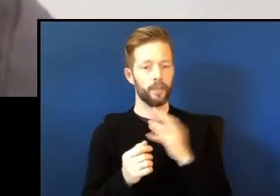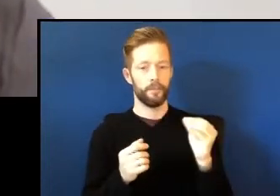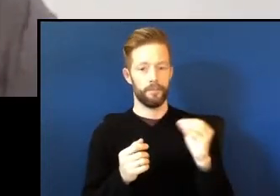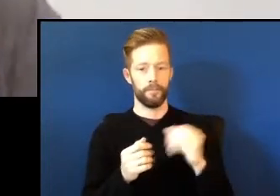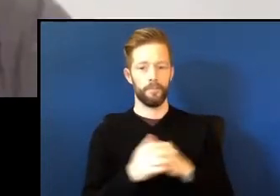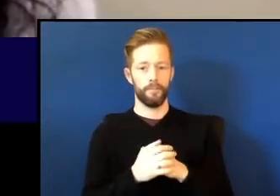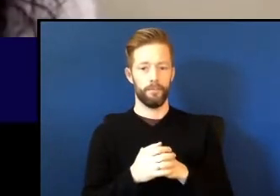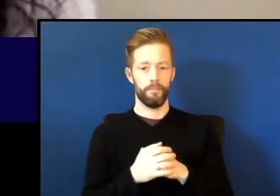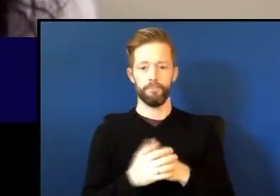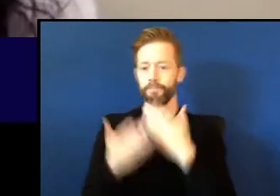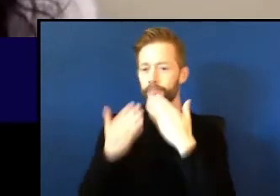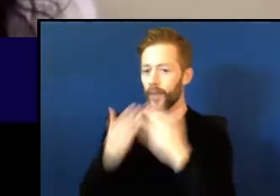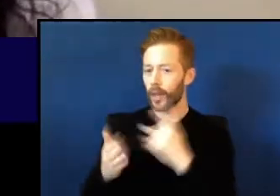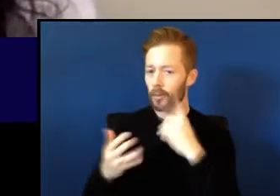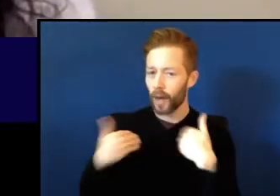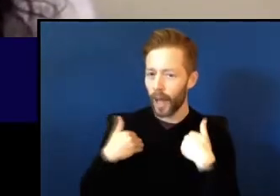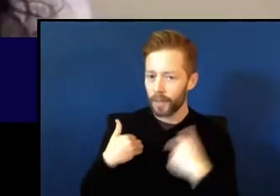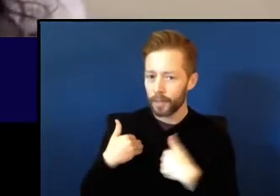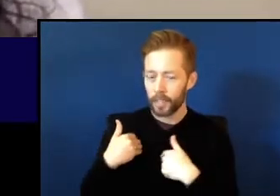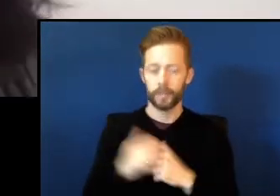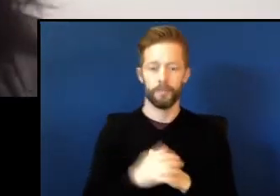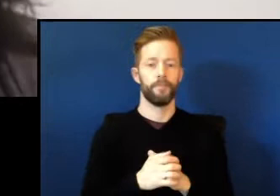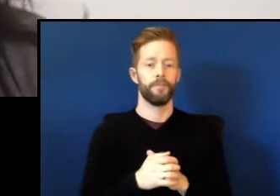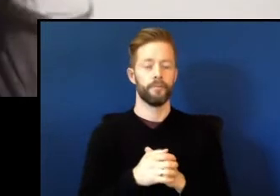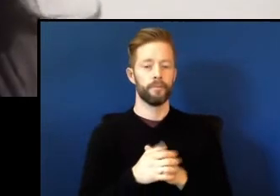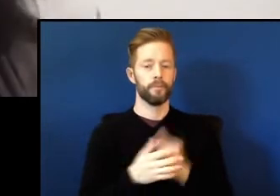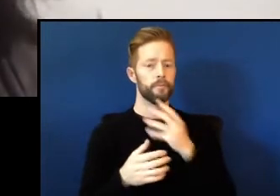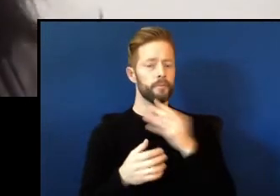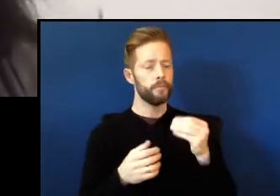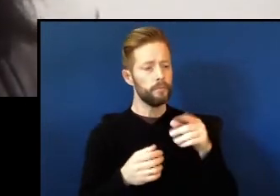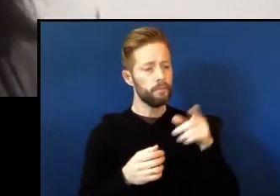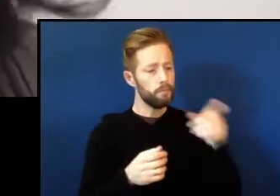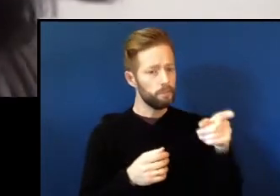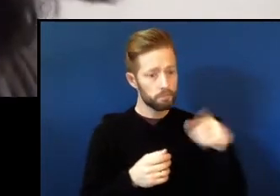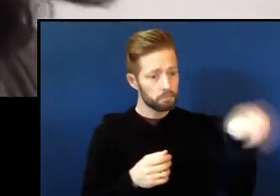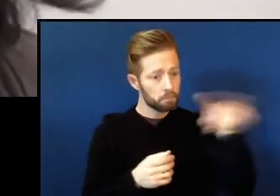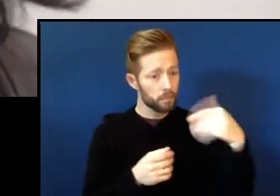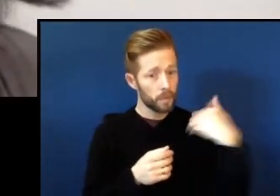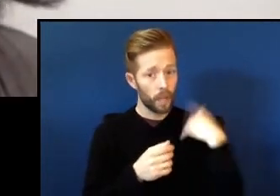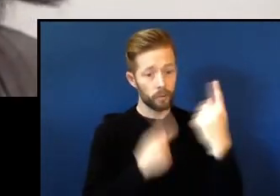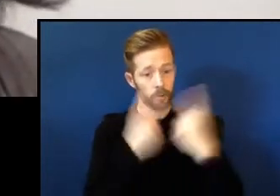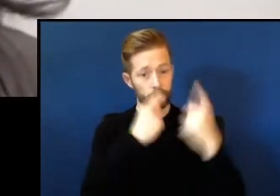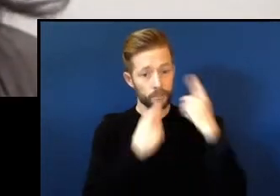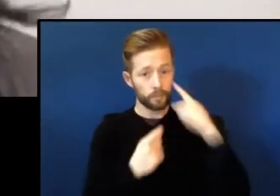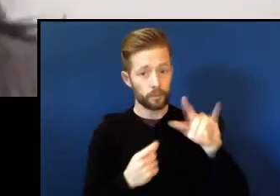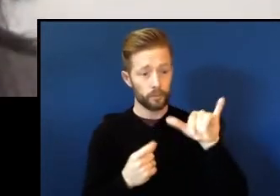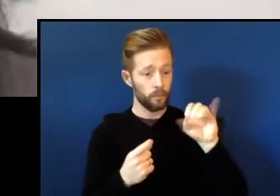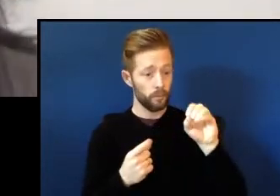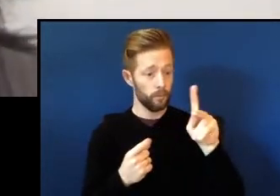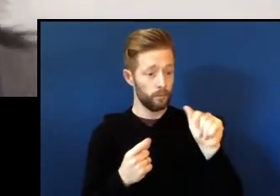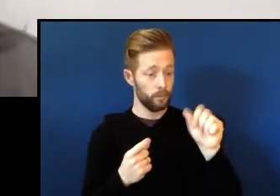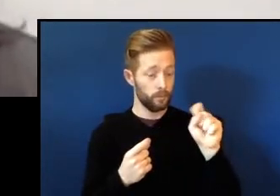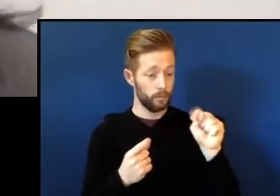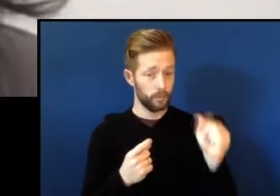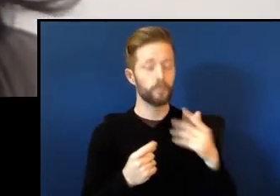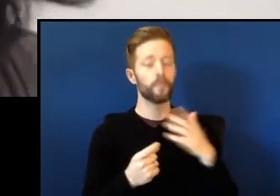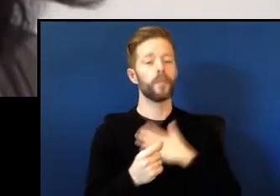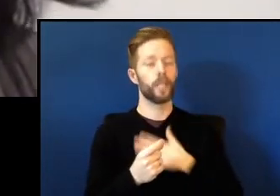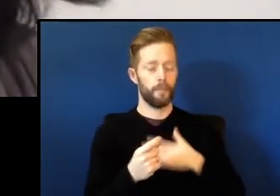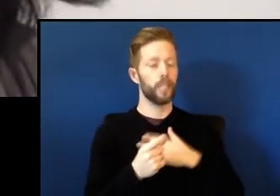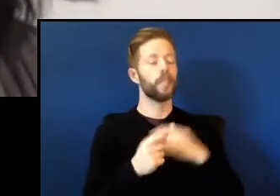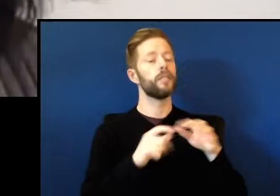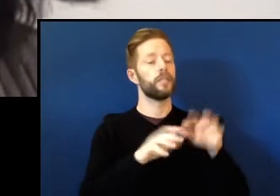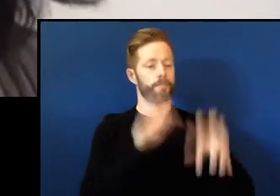And Thank you for having me. please, if you have questions for Jocasta, please type it into the